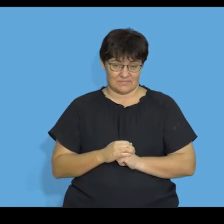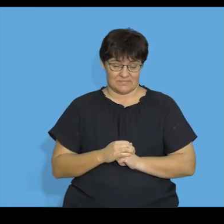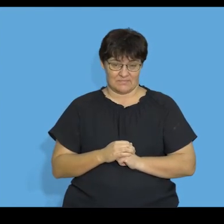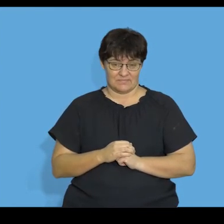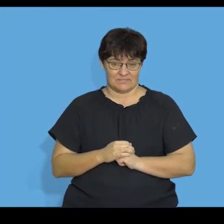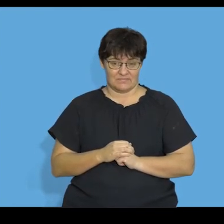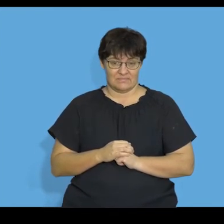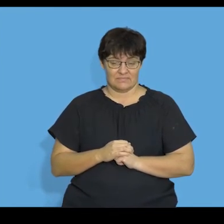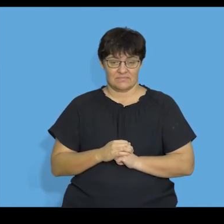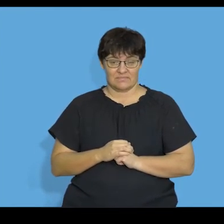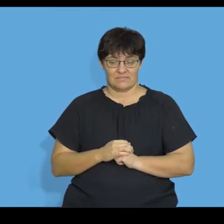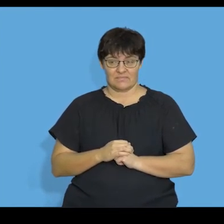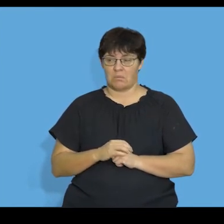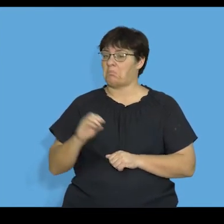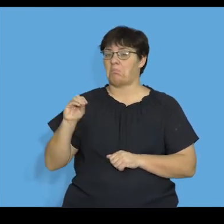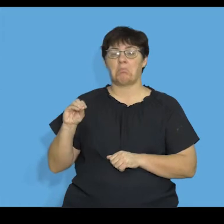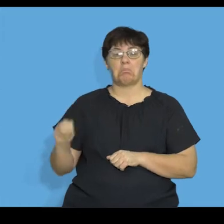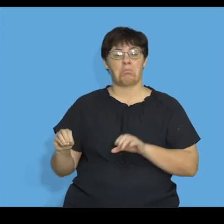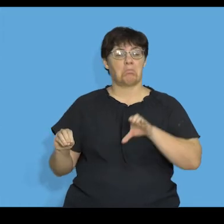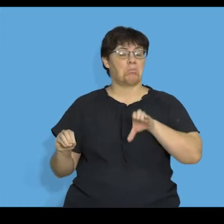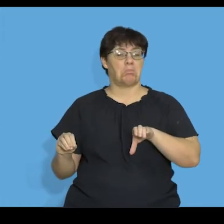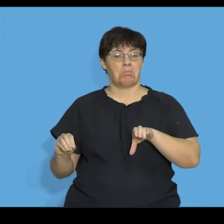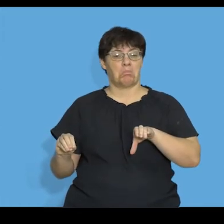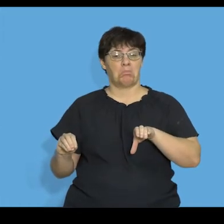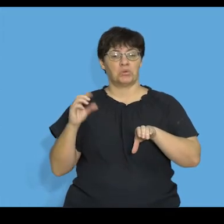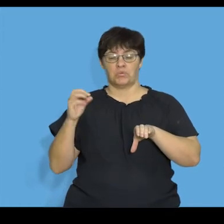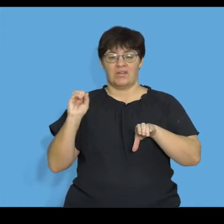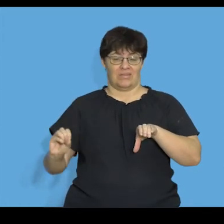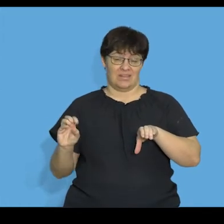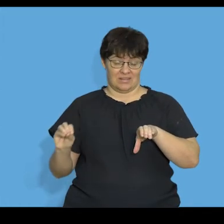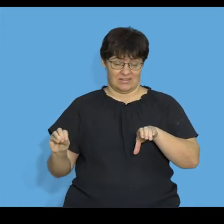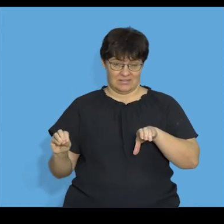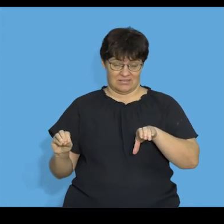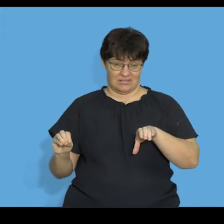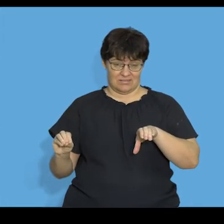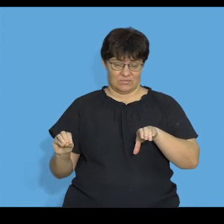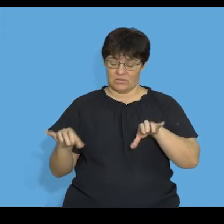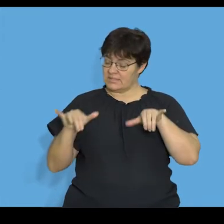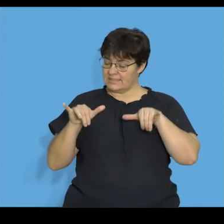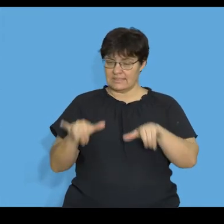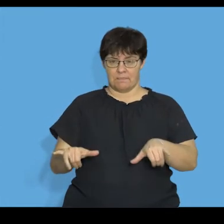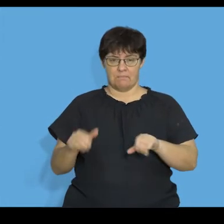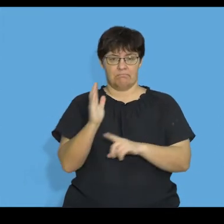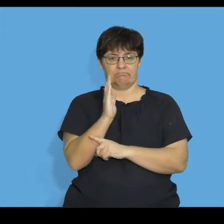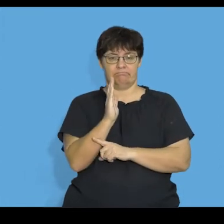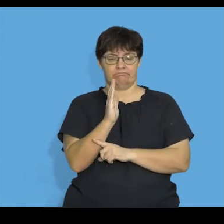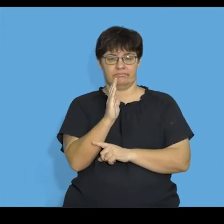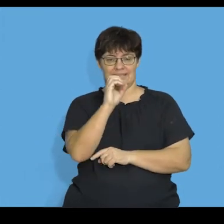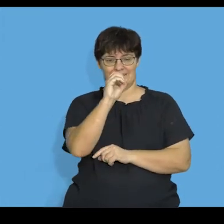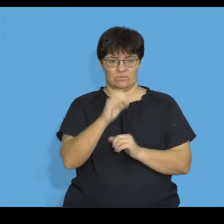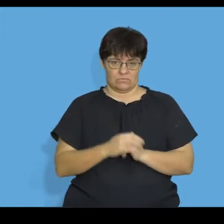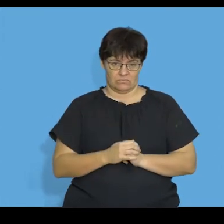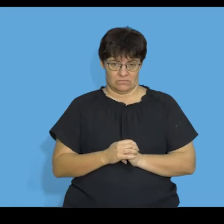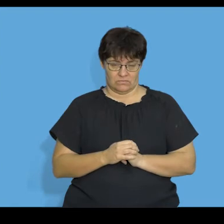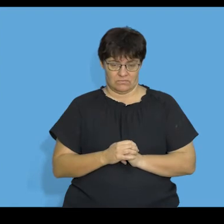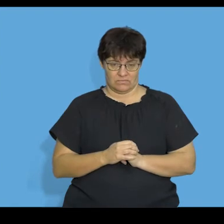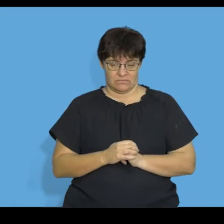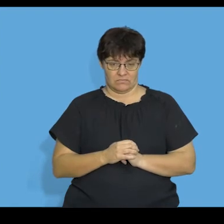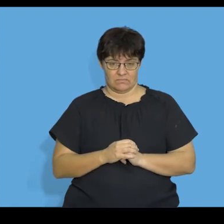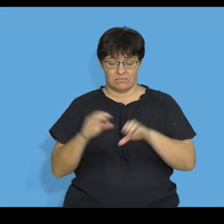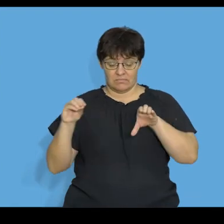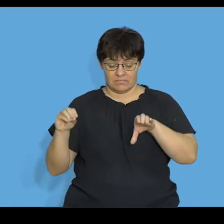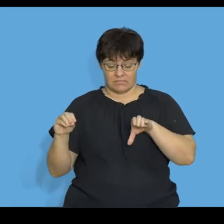If that magnet is just sitting there, it's going to do nothing. It's going to stay a reading on the voltmeter of 0. But if